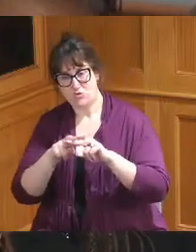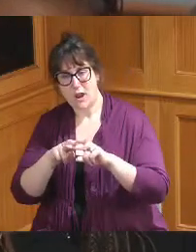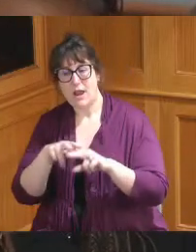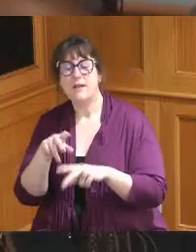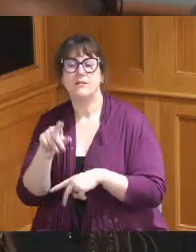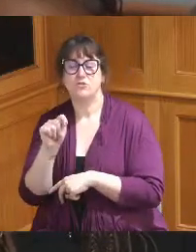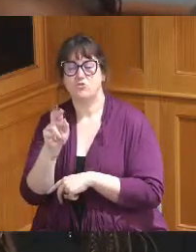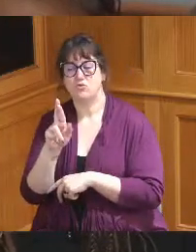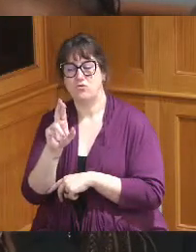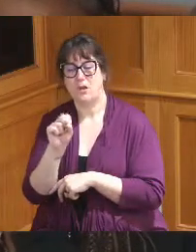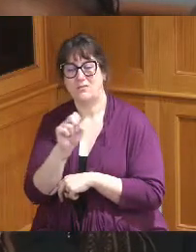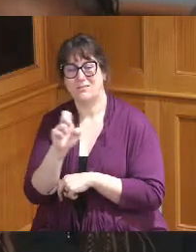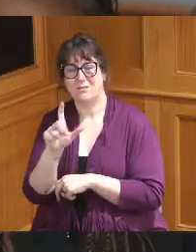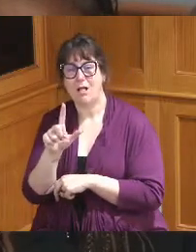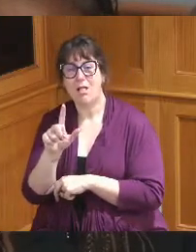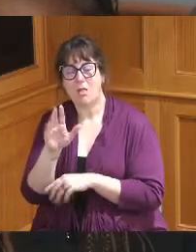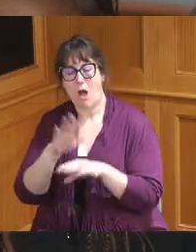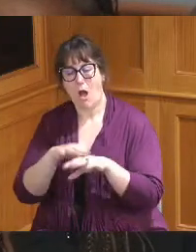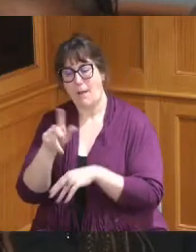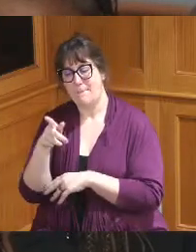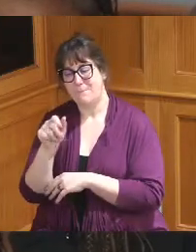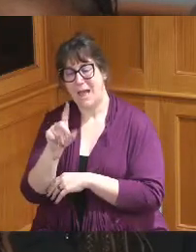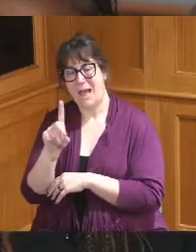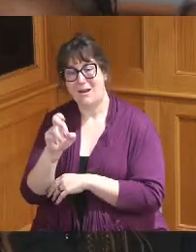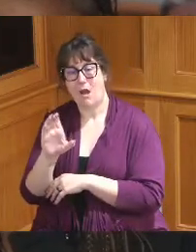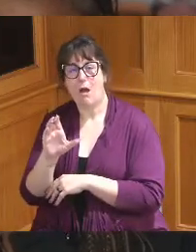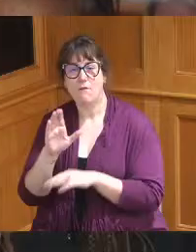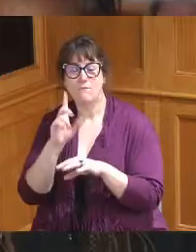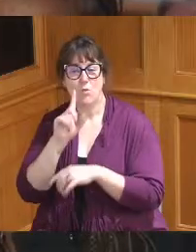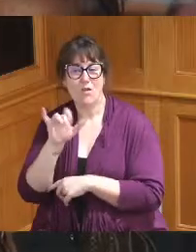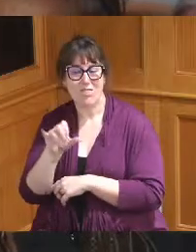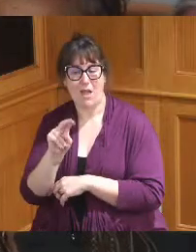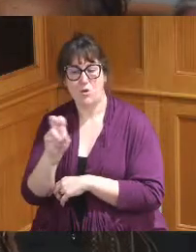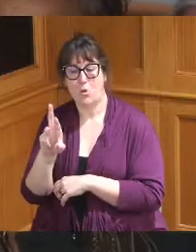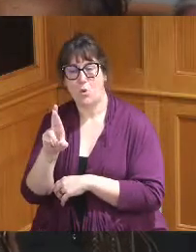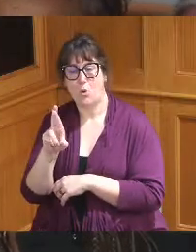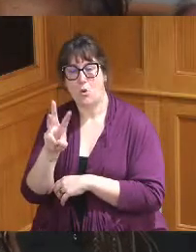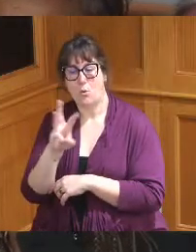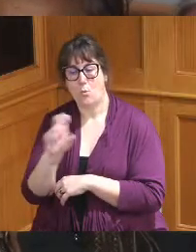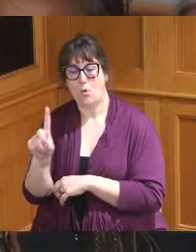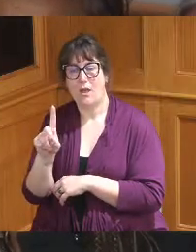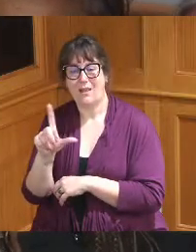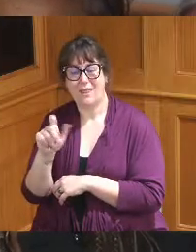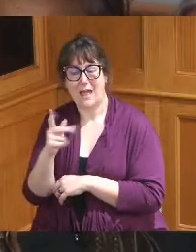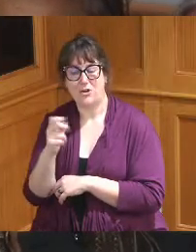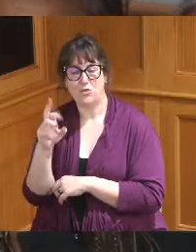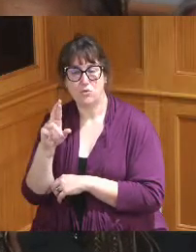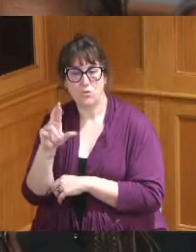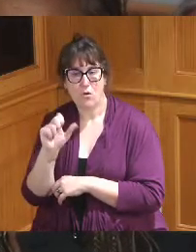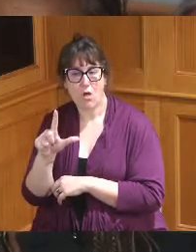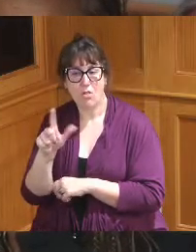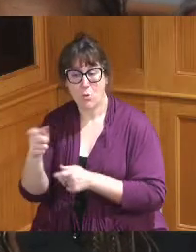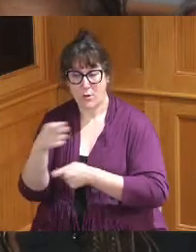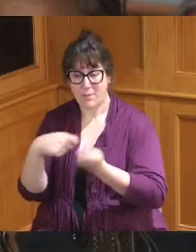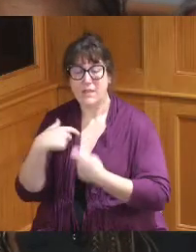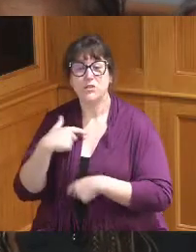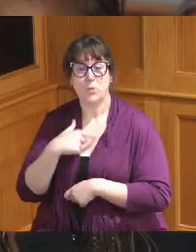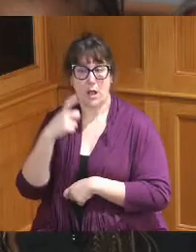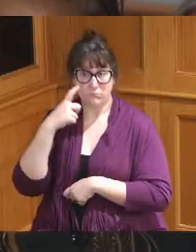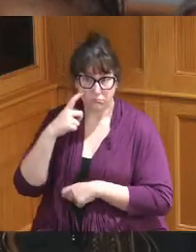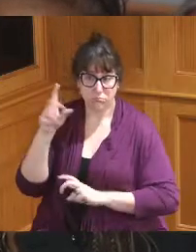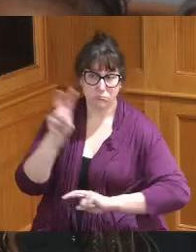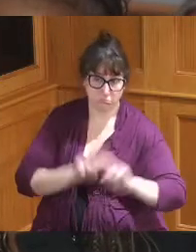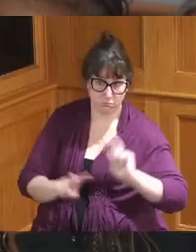Paddock on the Norwood Lateral. Other funding sources are yet to be determined.